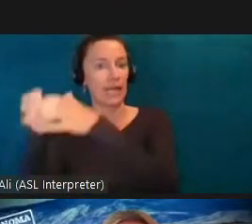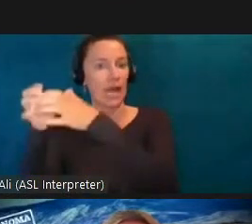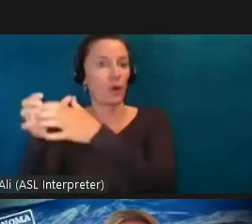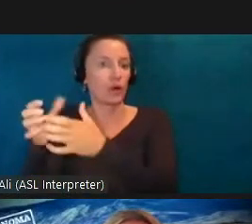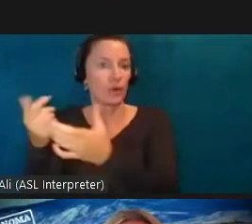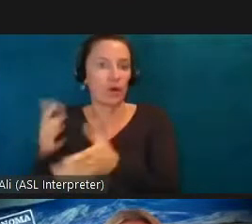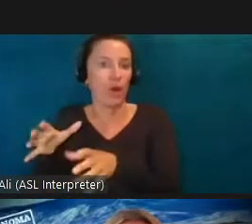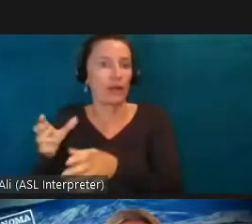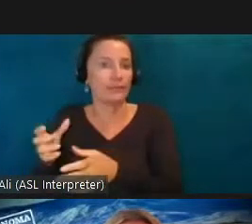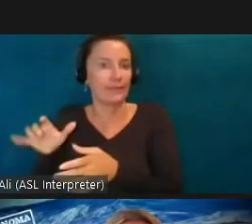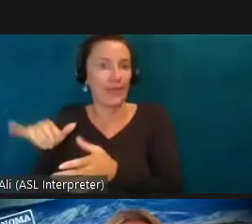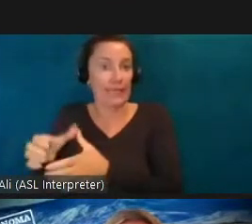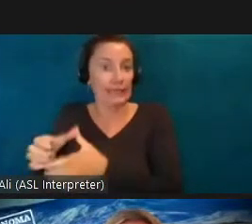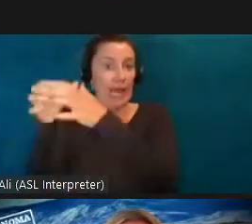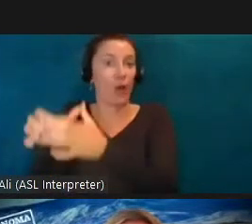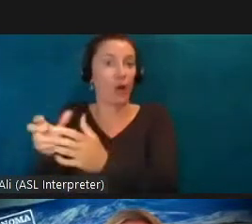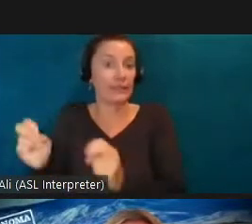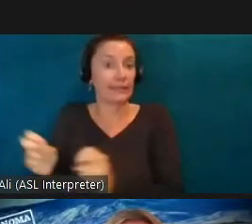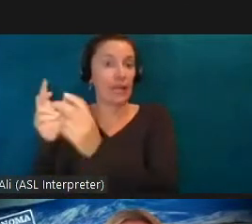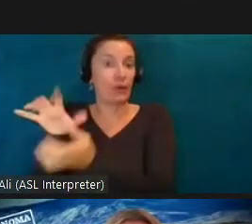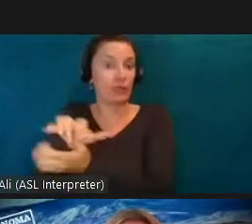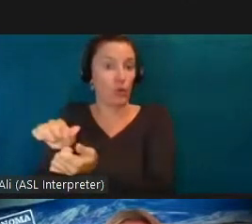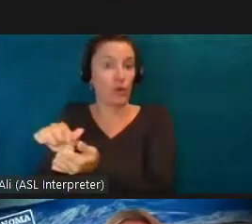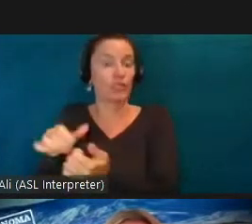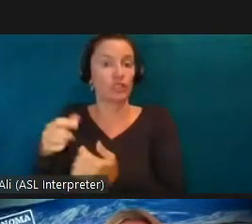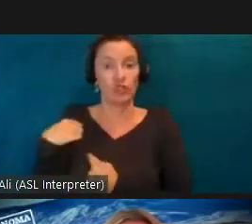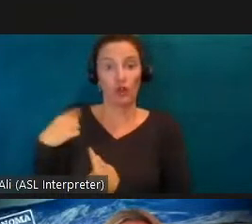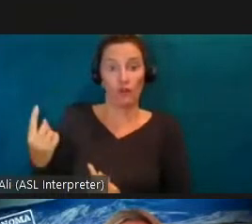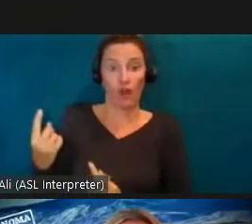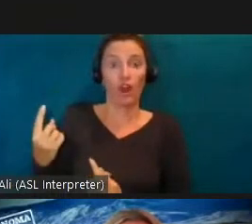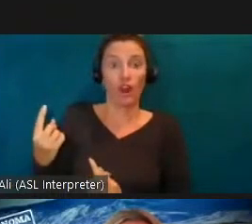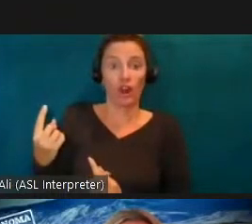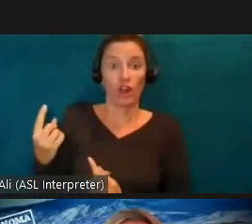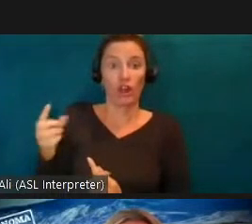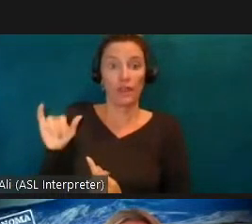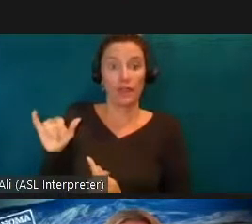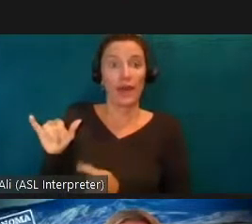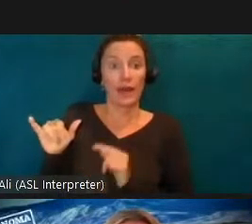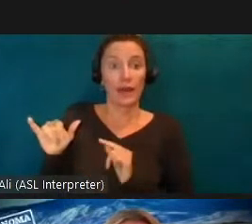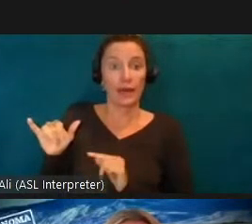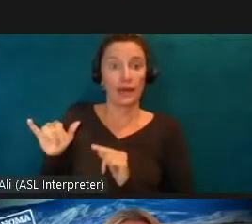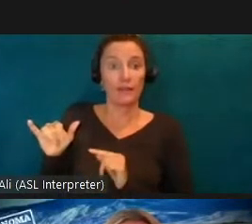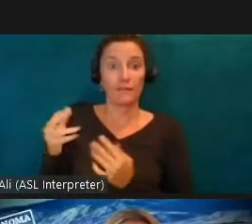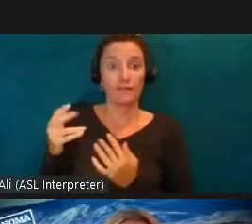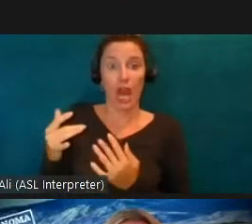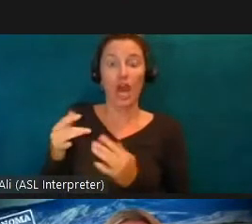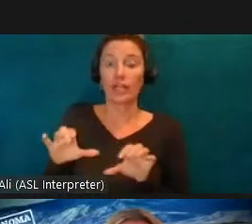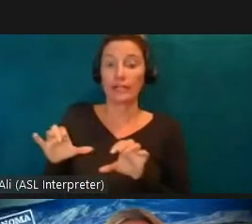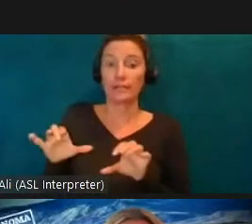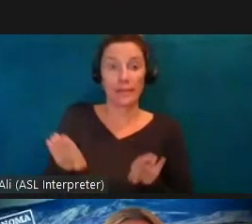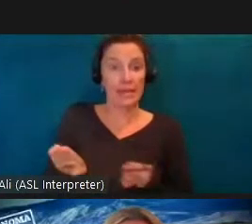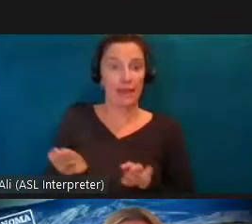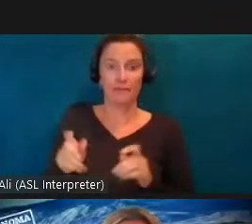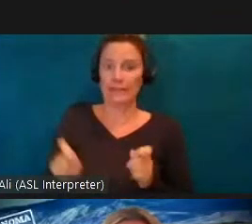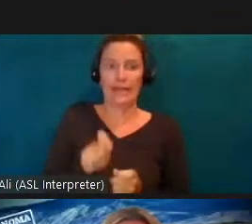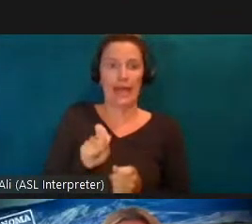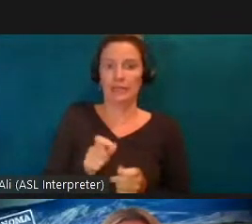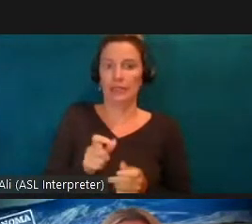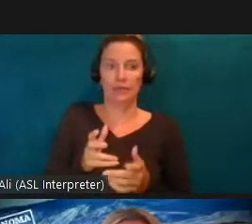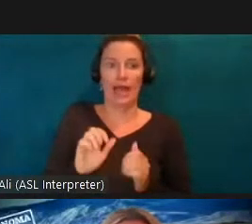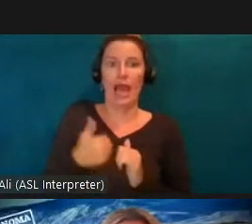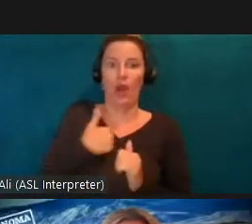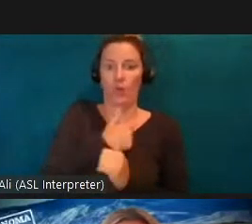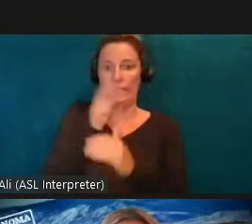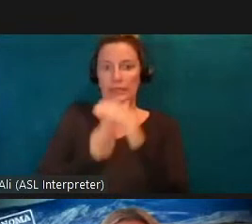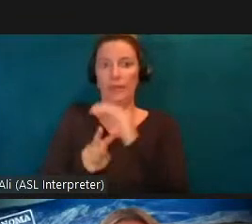destroying it. So far, the fire has done exactly what our division had planned to do when he